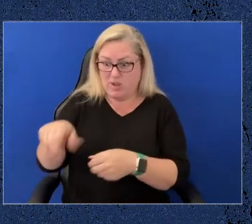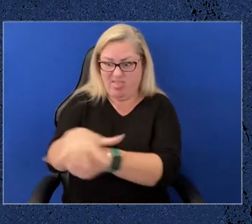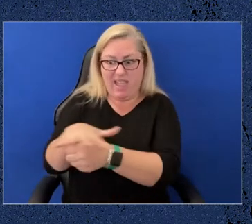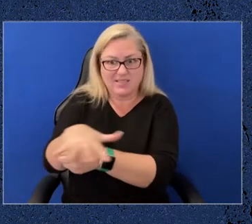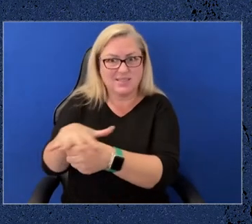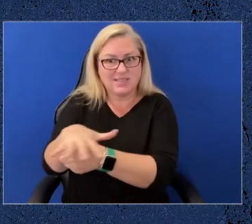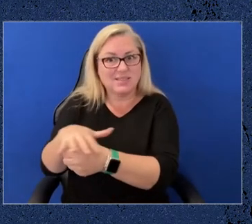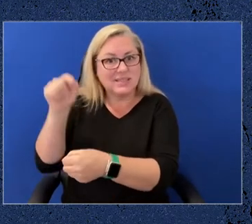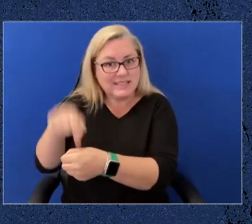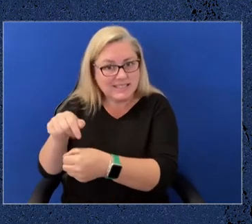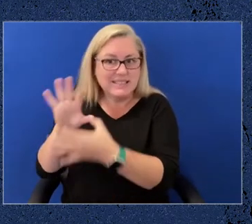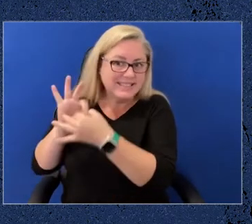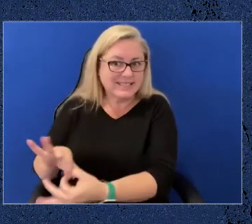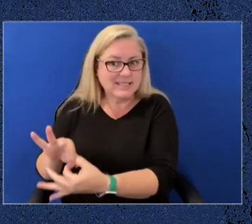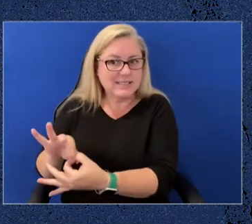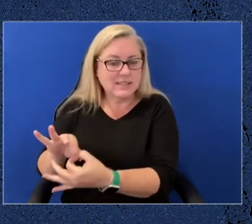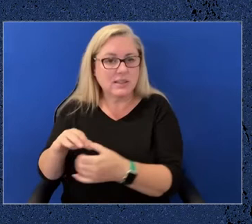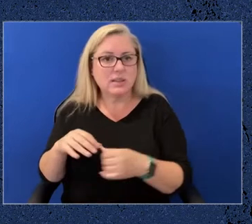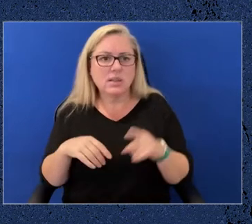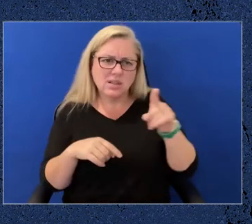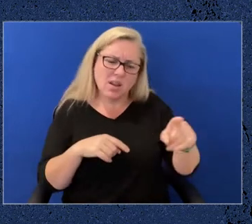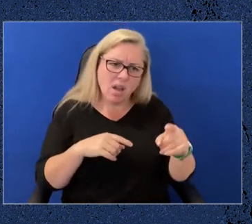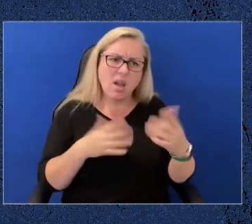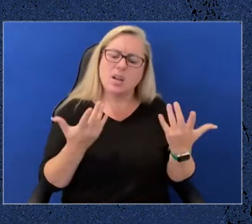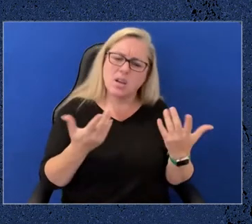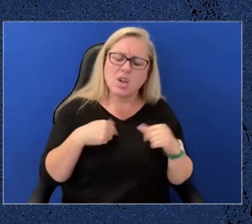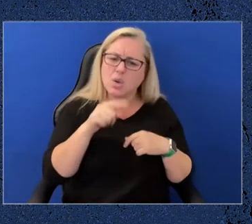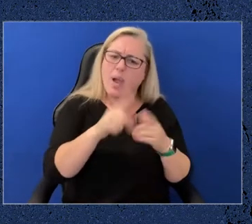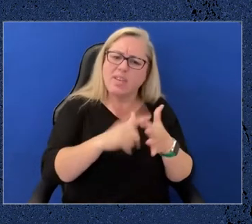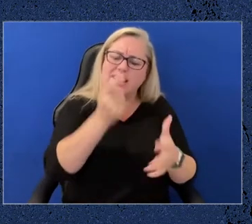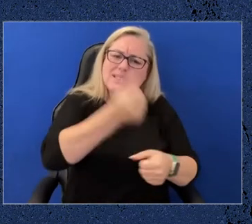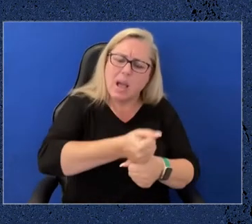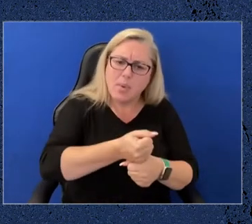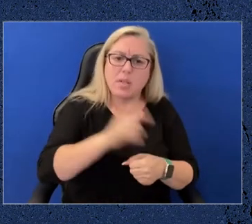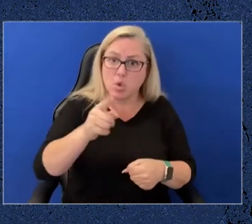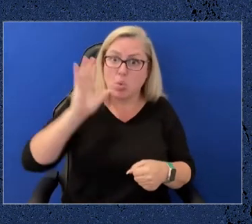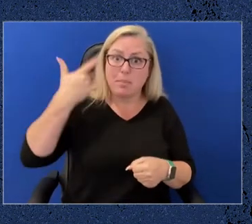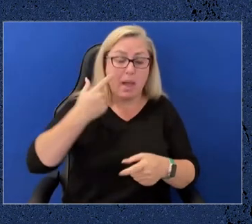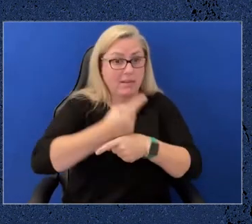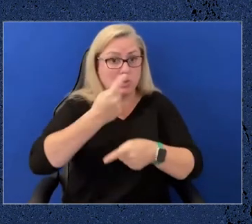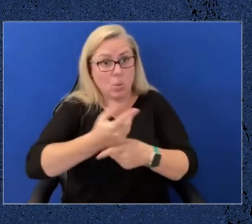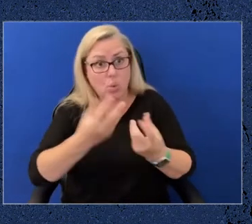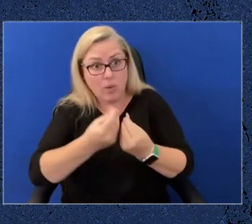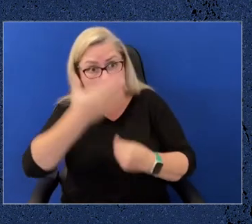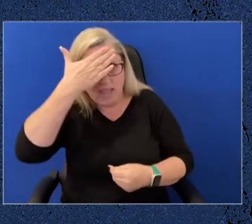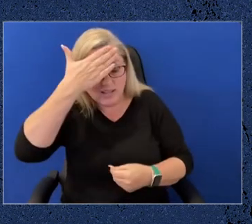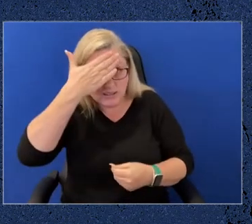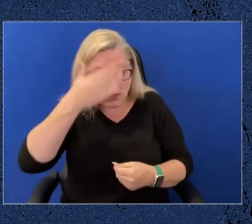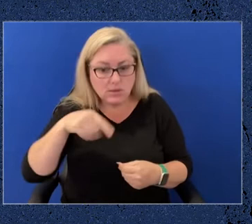have an example from your research where, you know, you've been, through talking with elders, you've been able to overturn